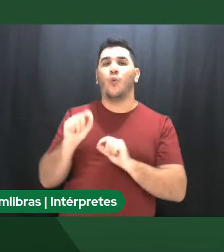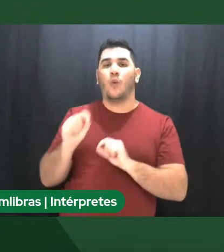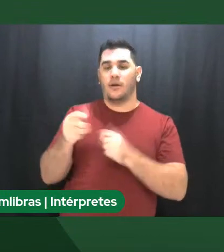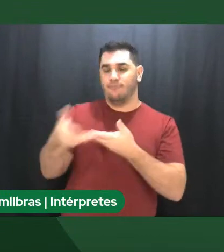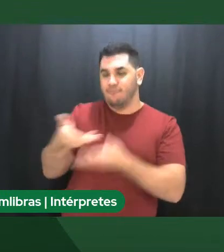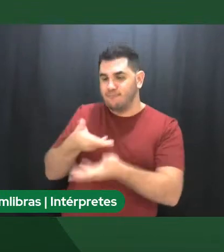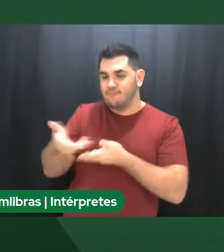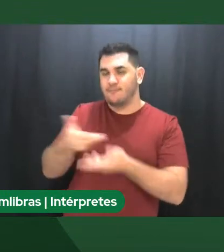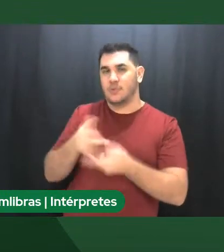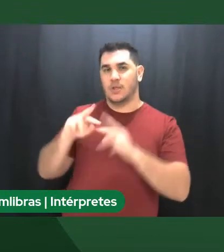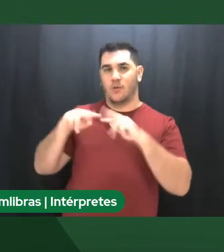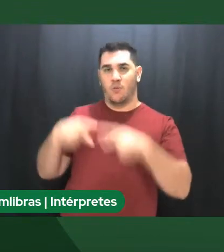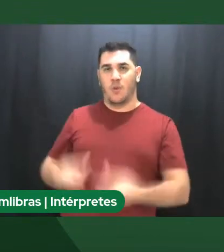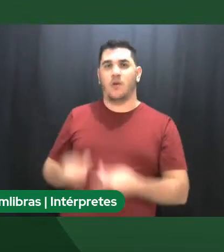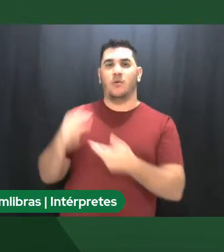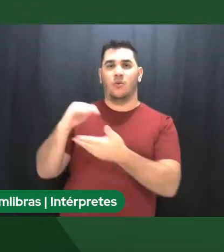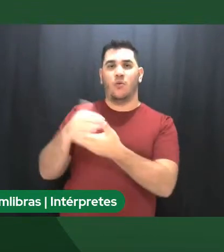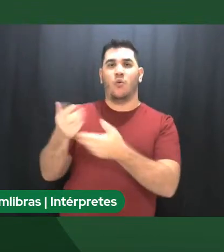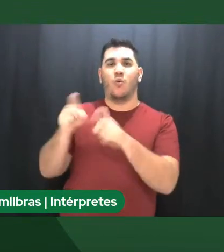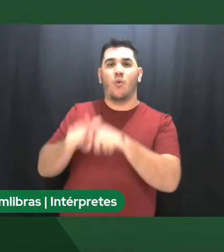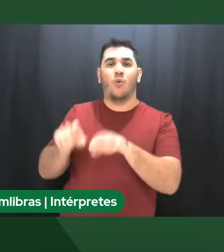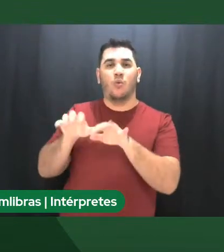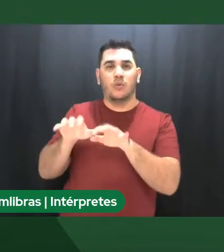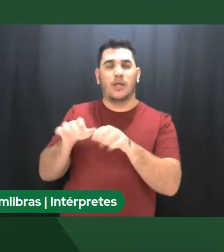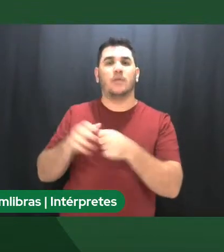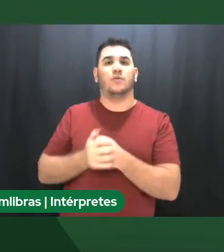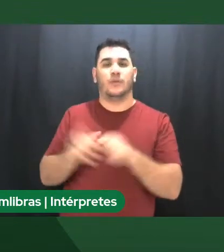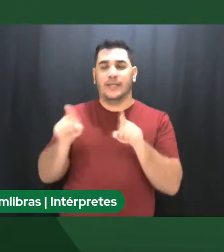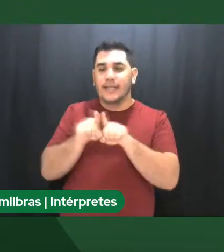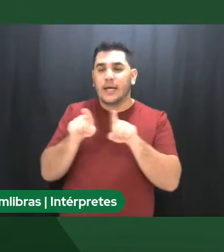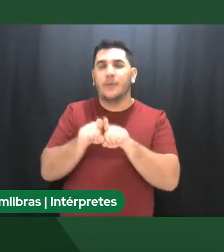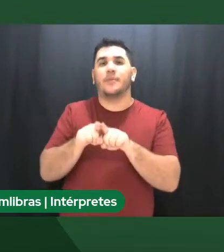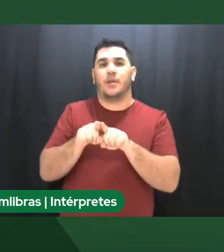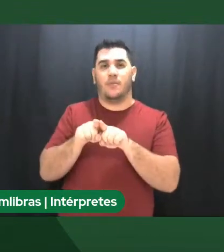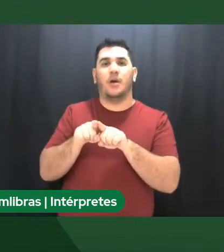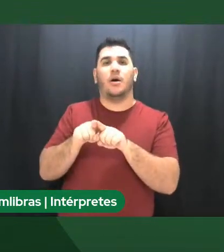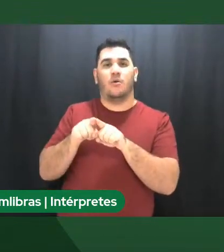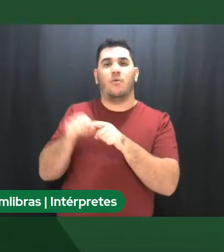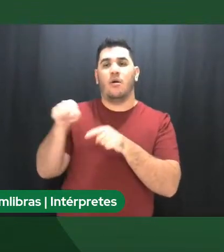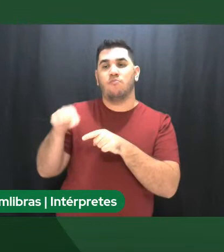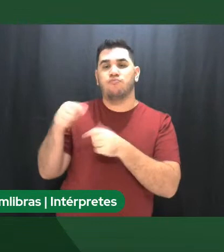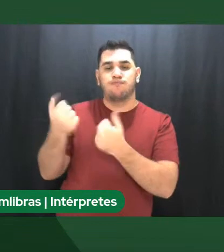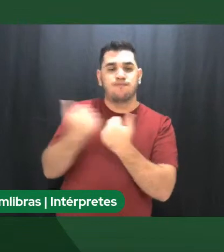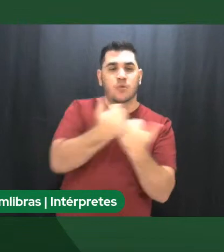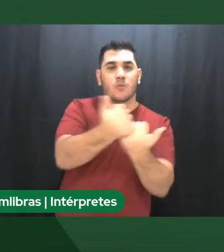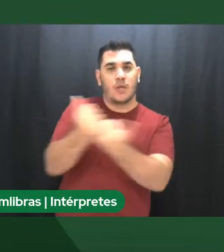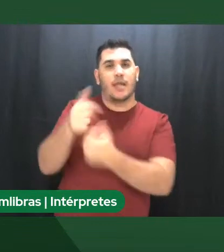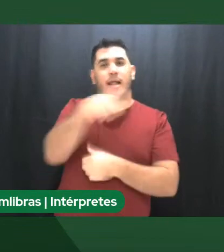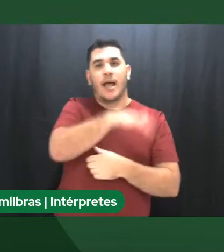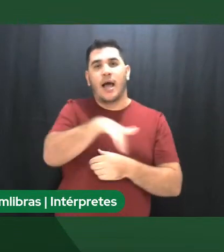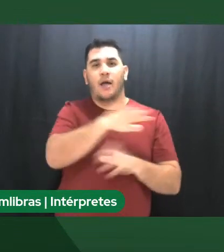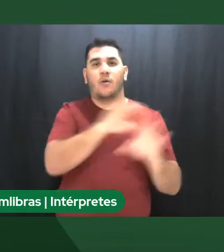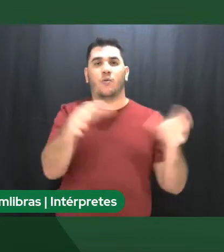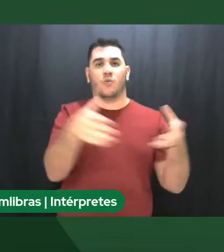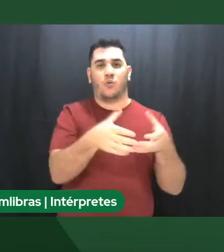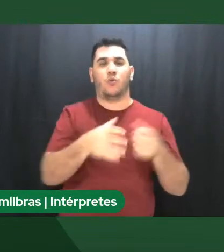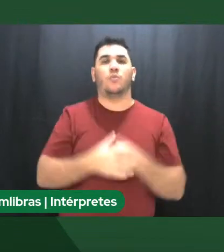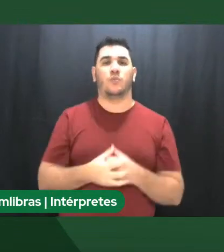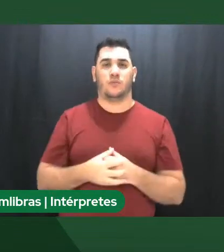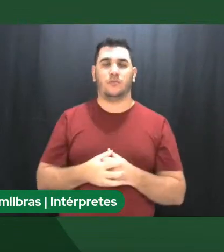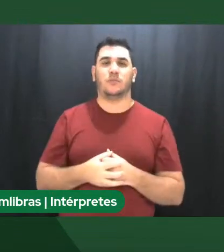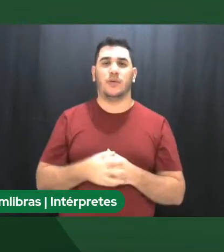Distinguished Literary Contribution in 2003. He also wrote The New ABCs of